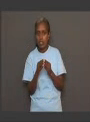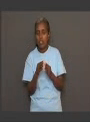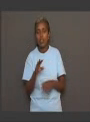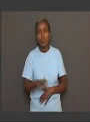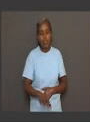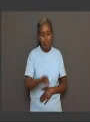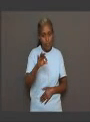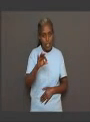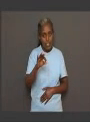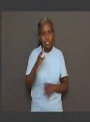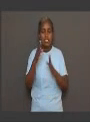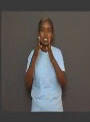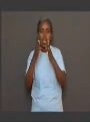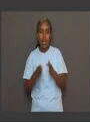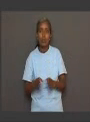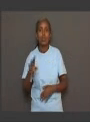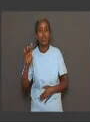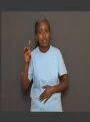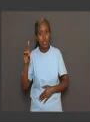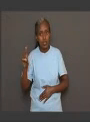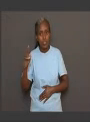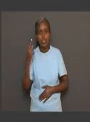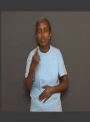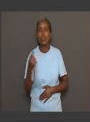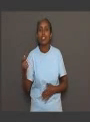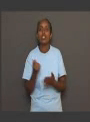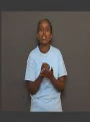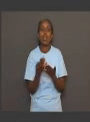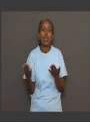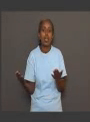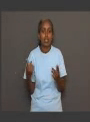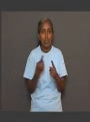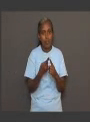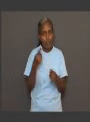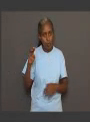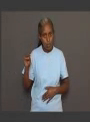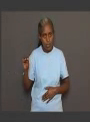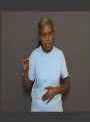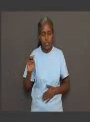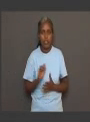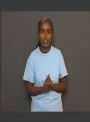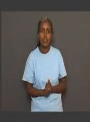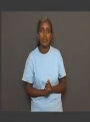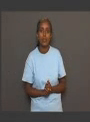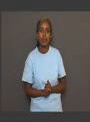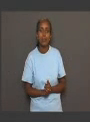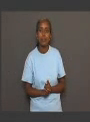Find the absolute deviation of each item from the mean.